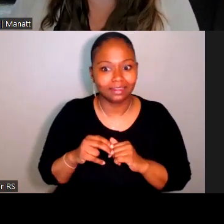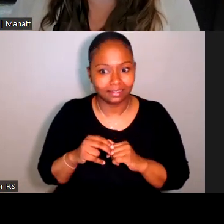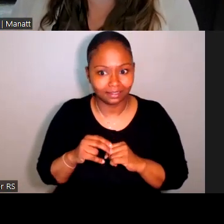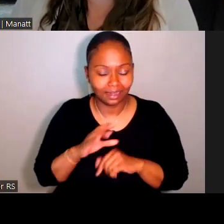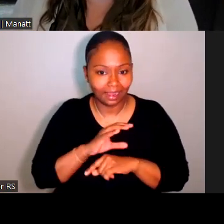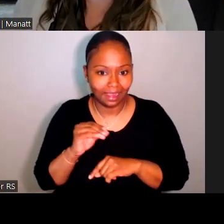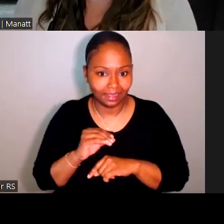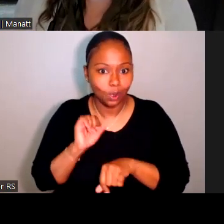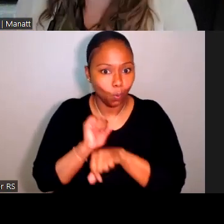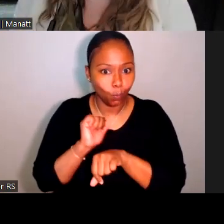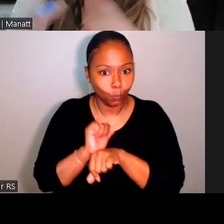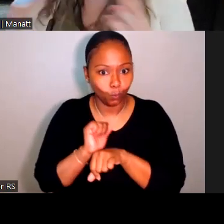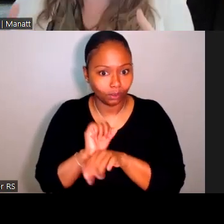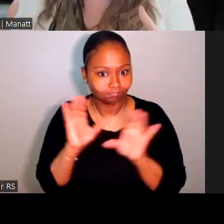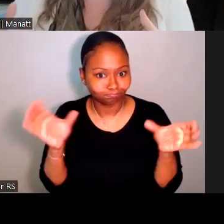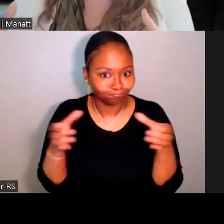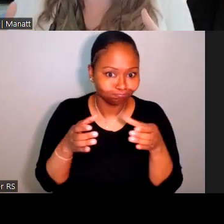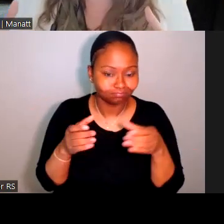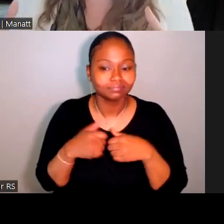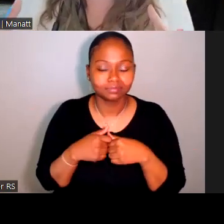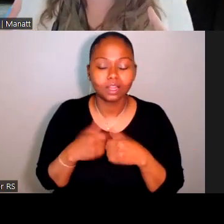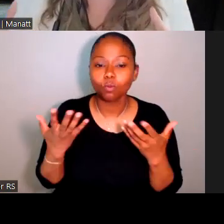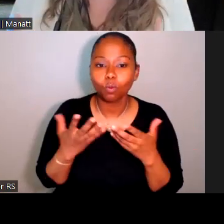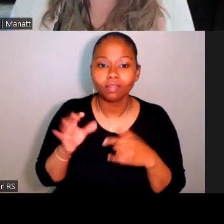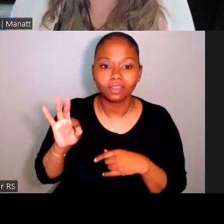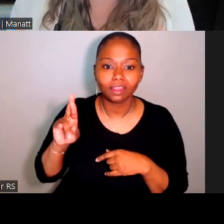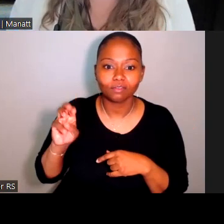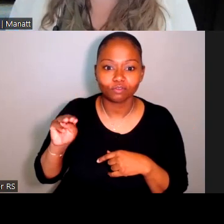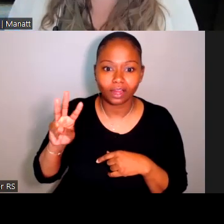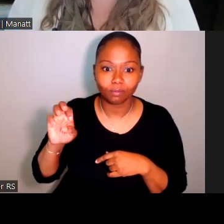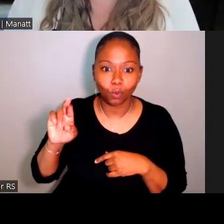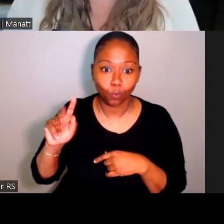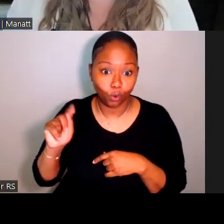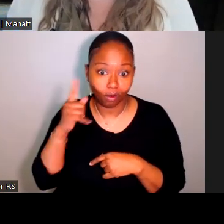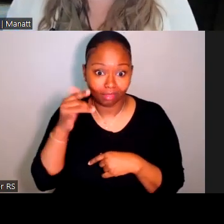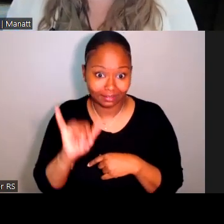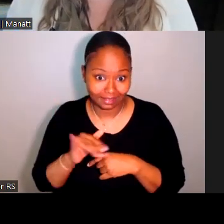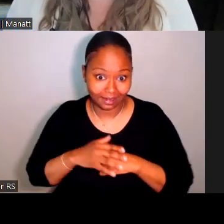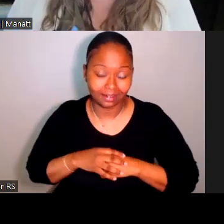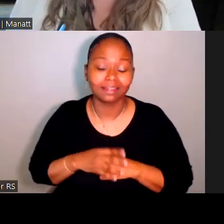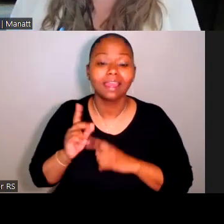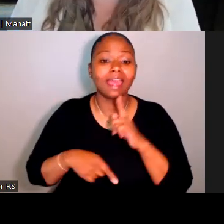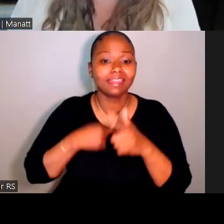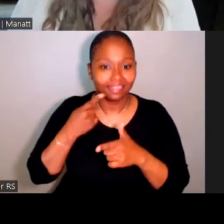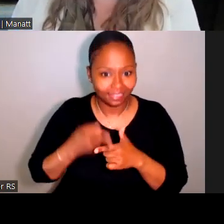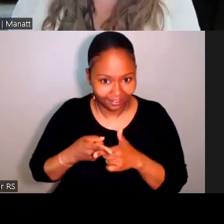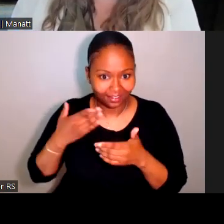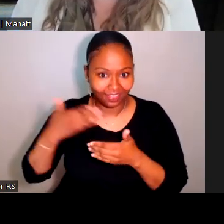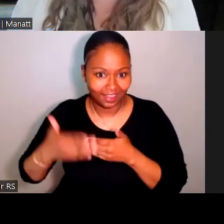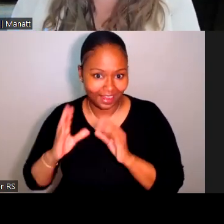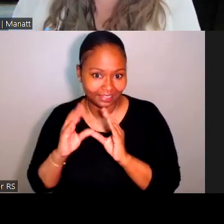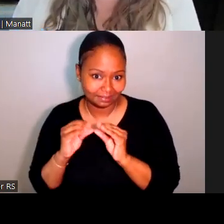some recommendations around what the framework looks like at a baseline. And then in our next